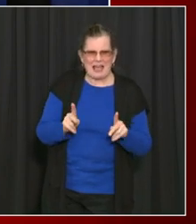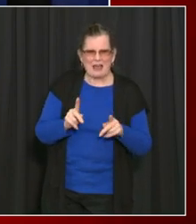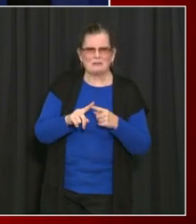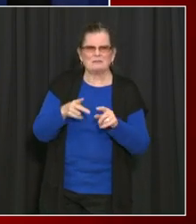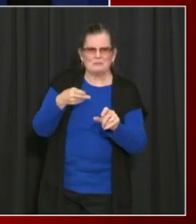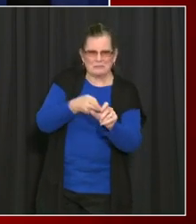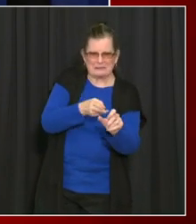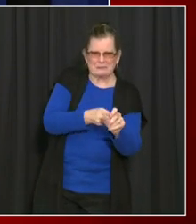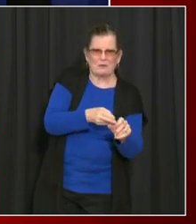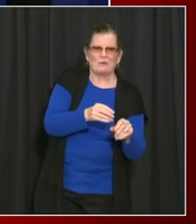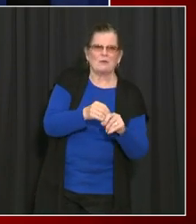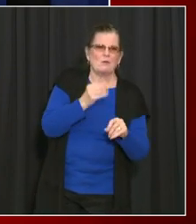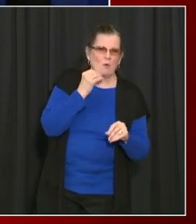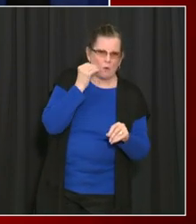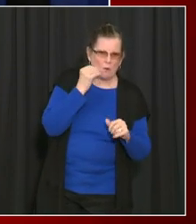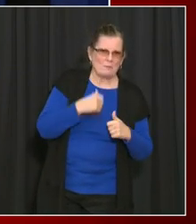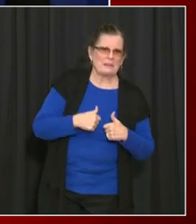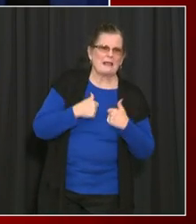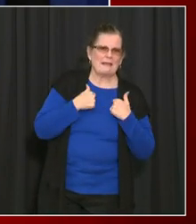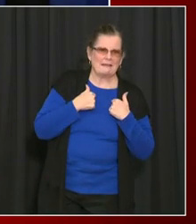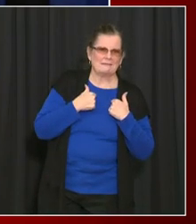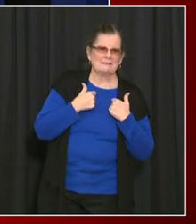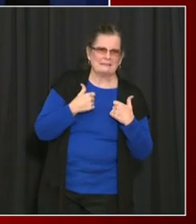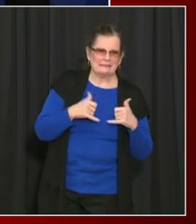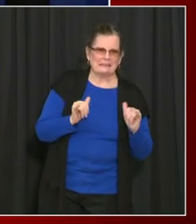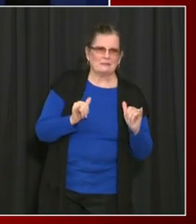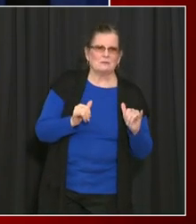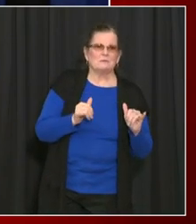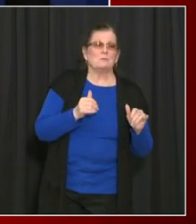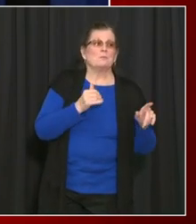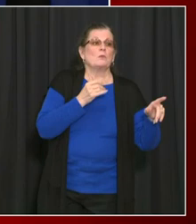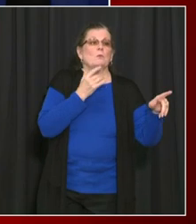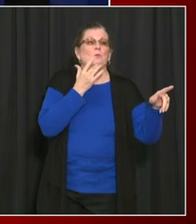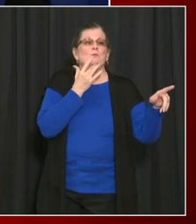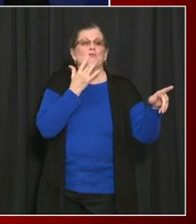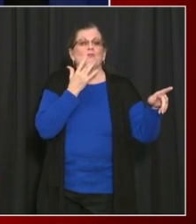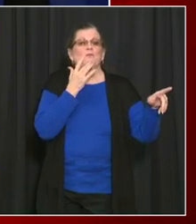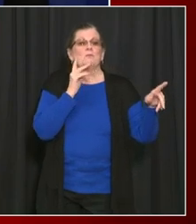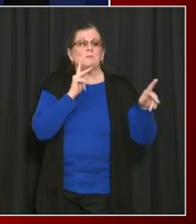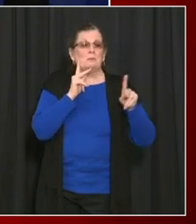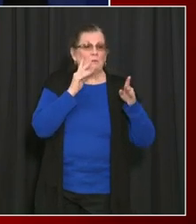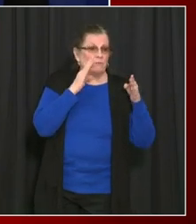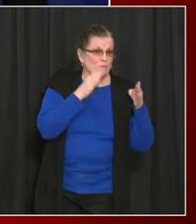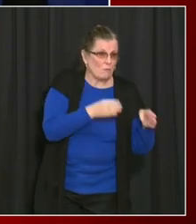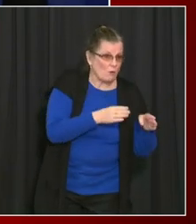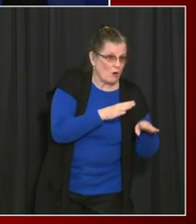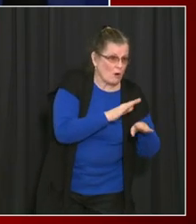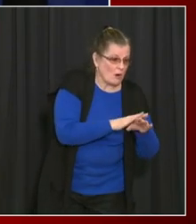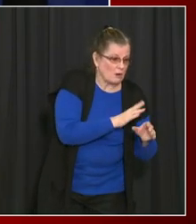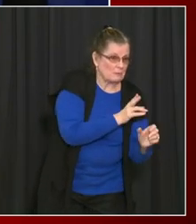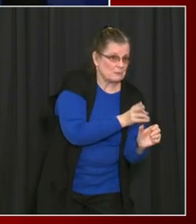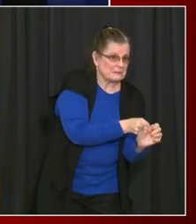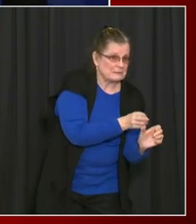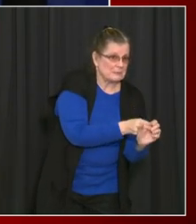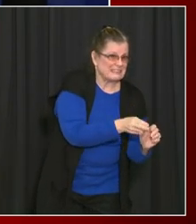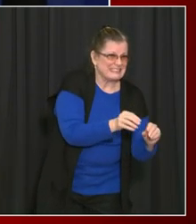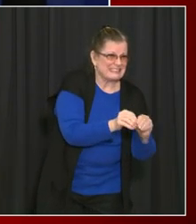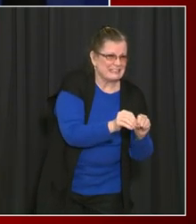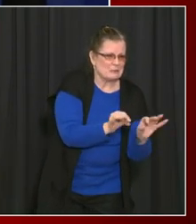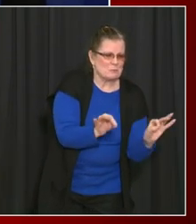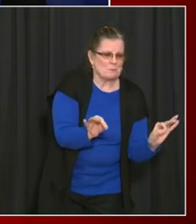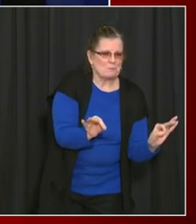in. It is still favorable for us as a city if people focus on participating in the essential